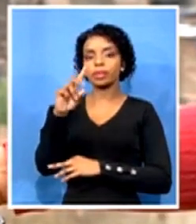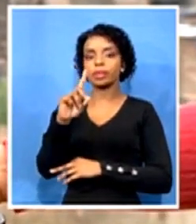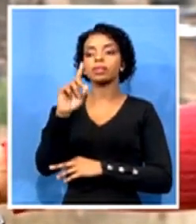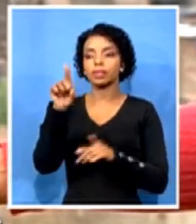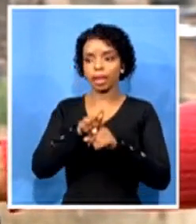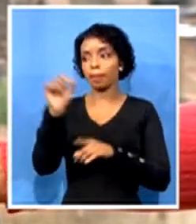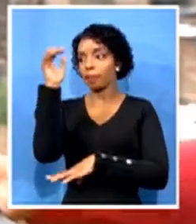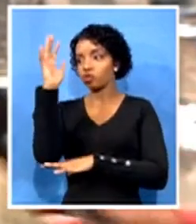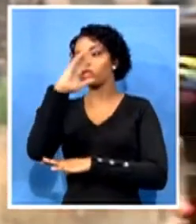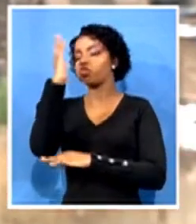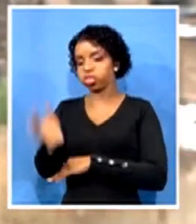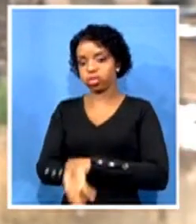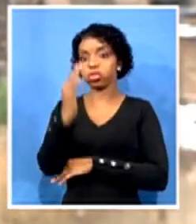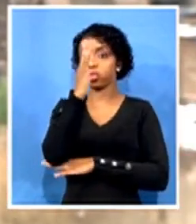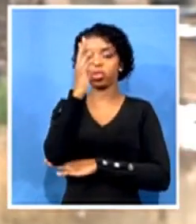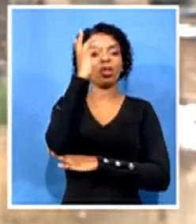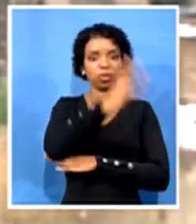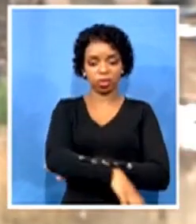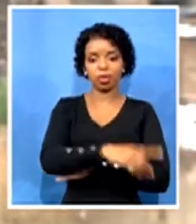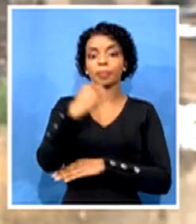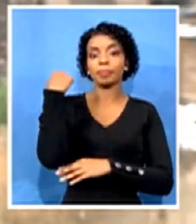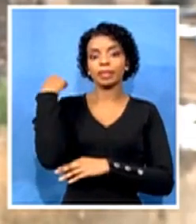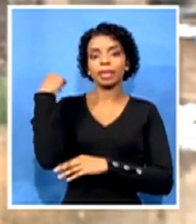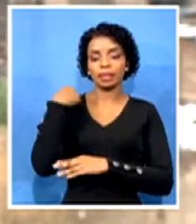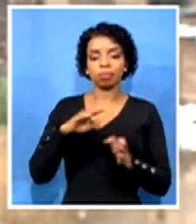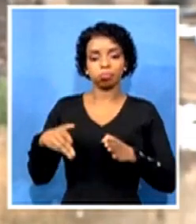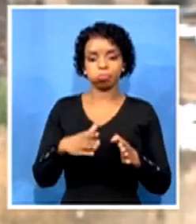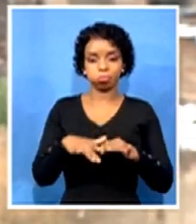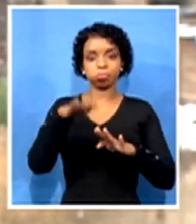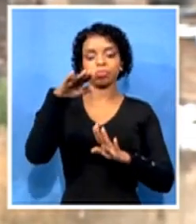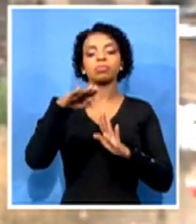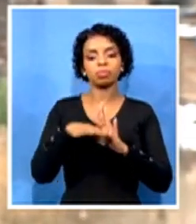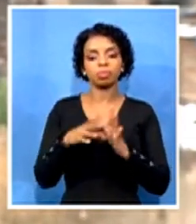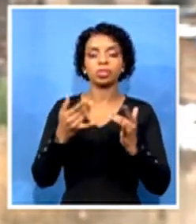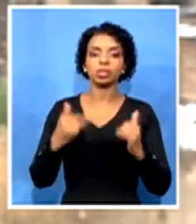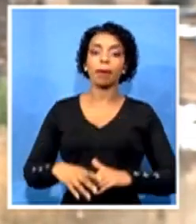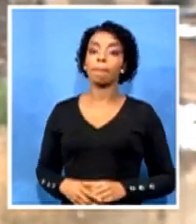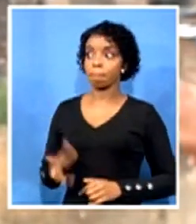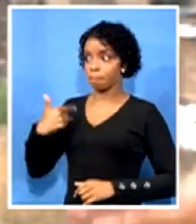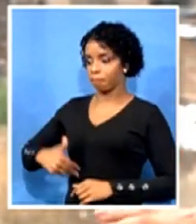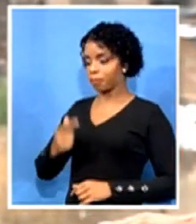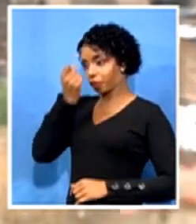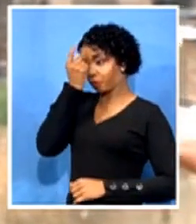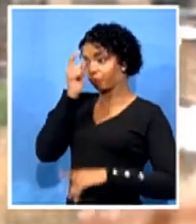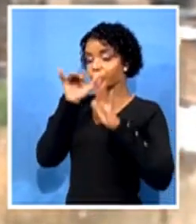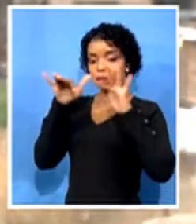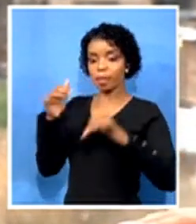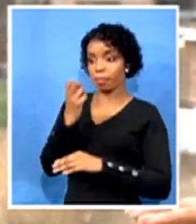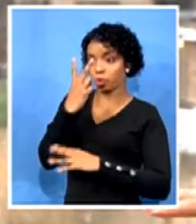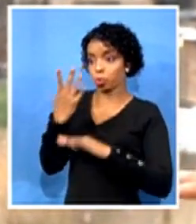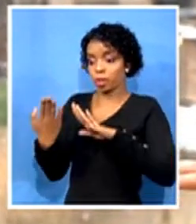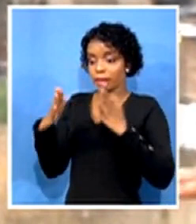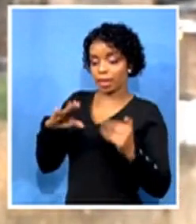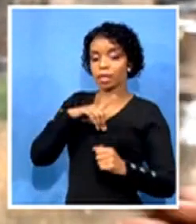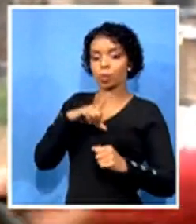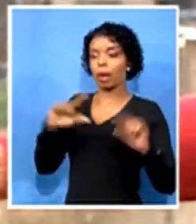and open today. And we understand that at least 2 people died as a result of thunderstorms. Just clarify that situation